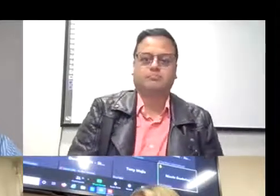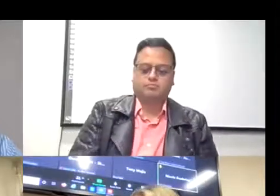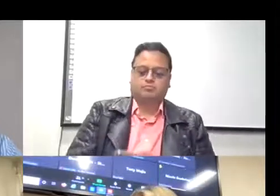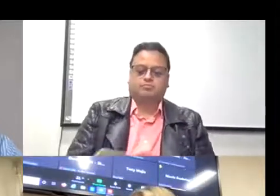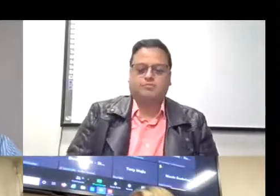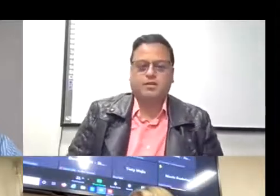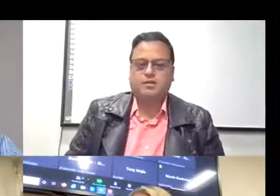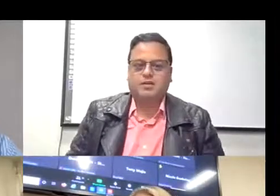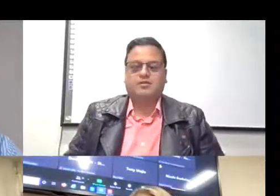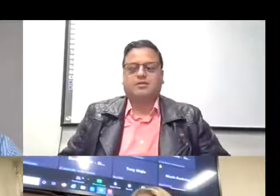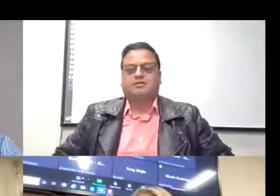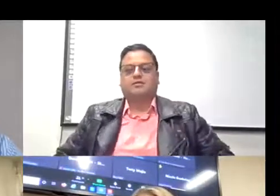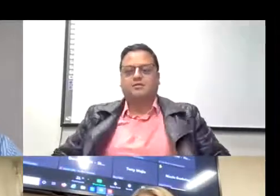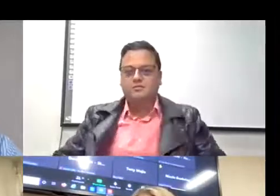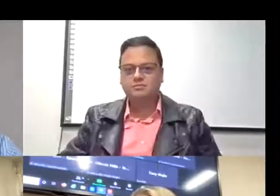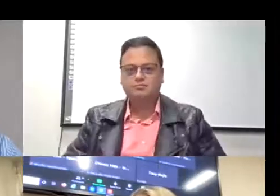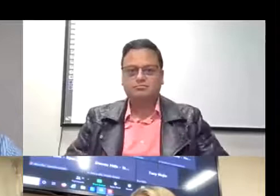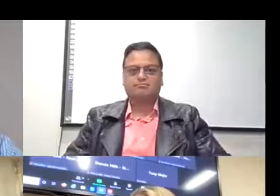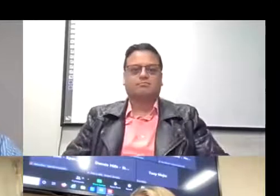Thank you, Paul.